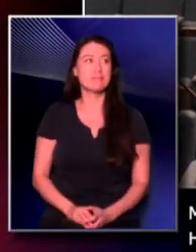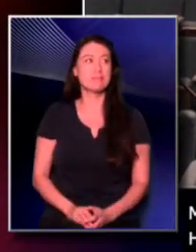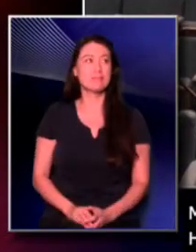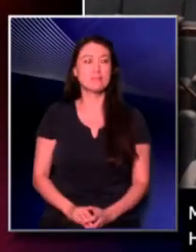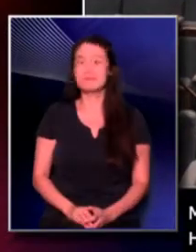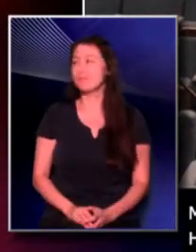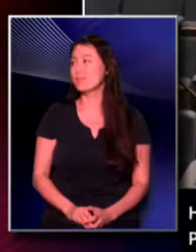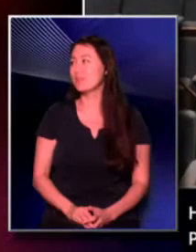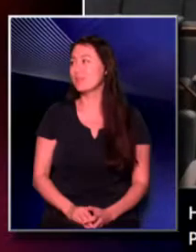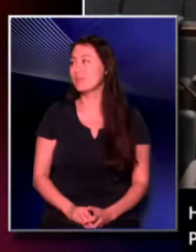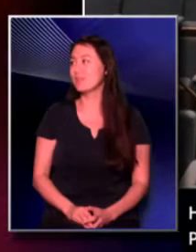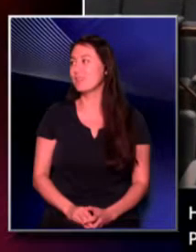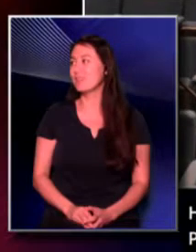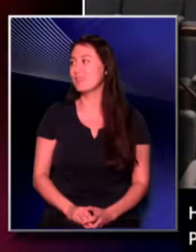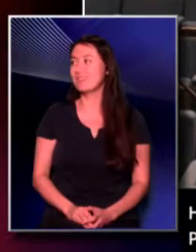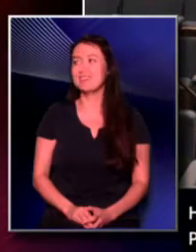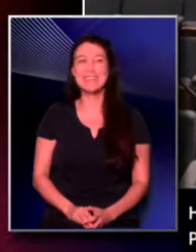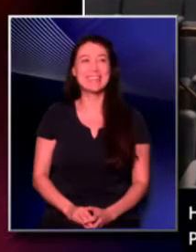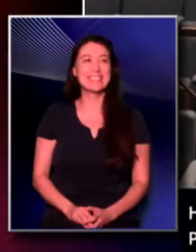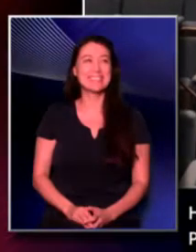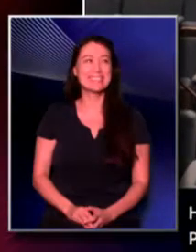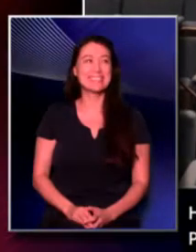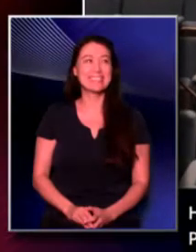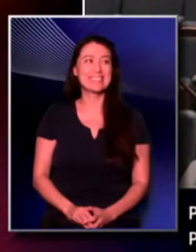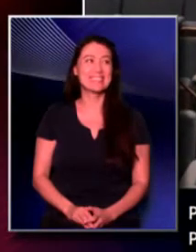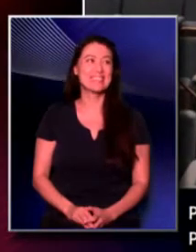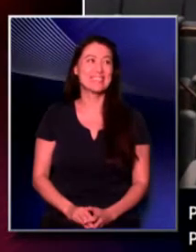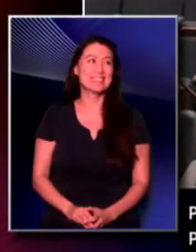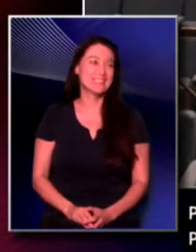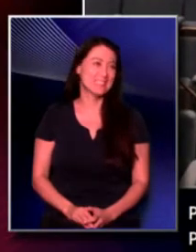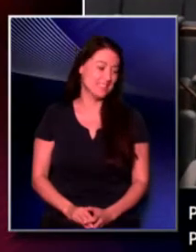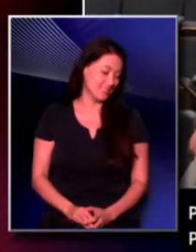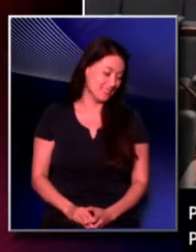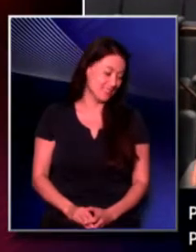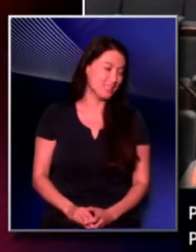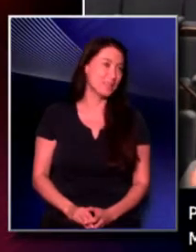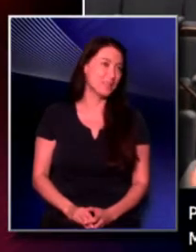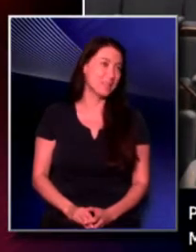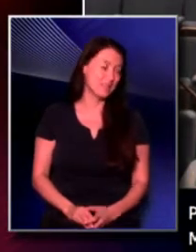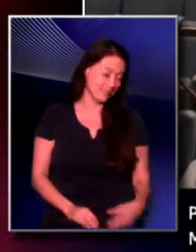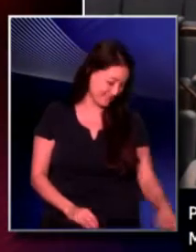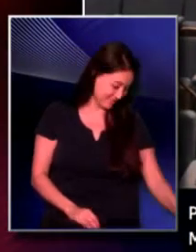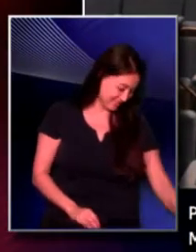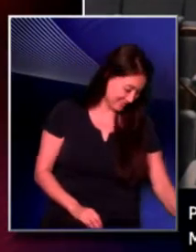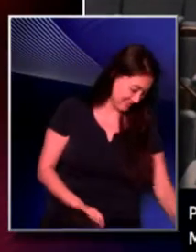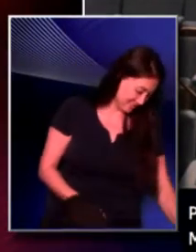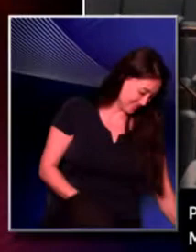Most recently, was the residential coordinator for the summer transition camp.